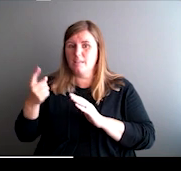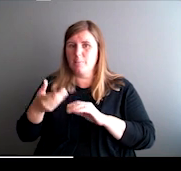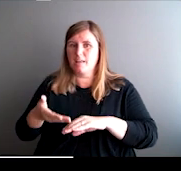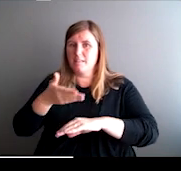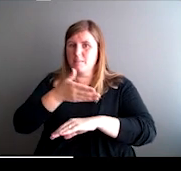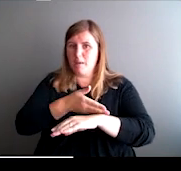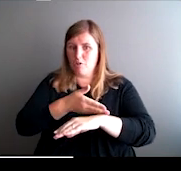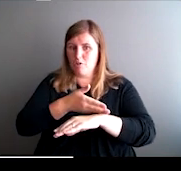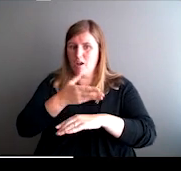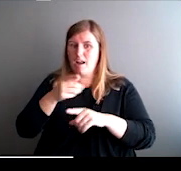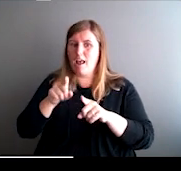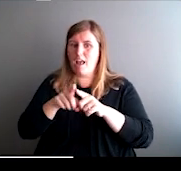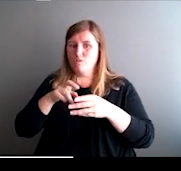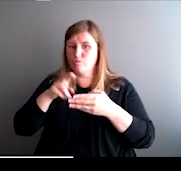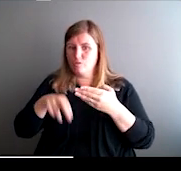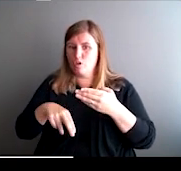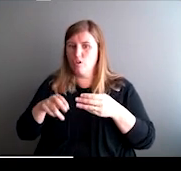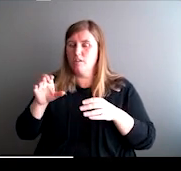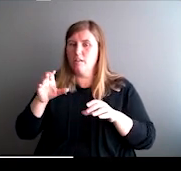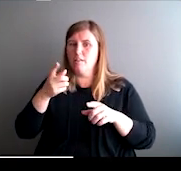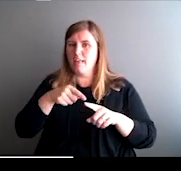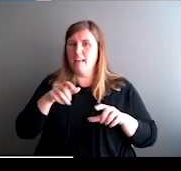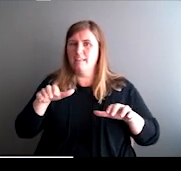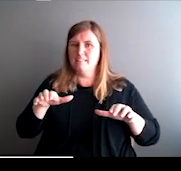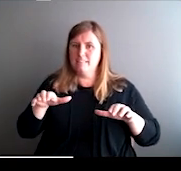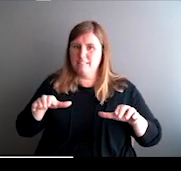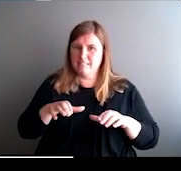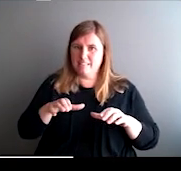better, and as a result, the person does whatever they did